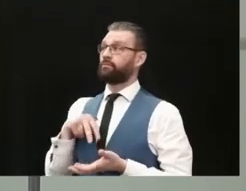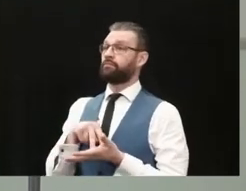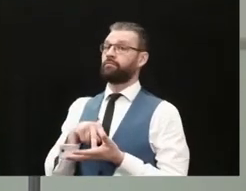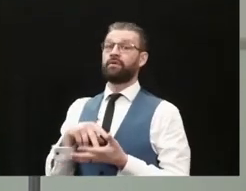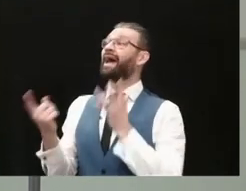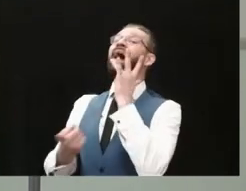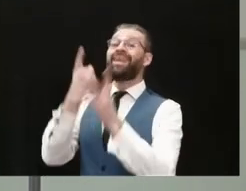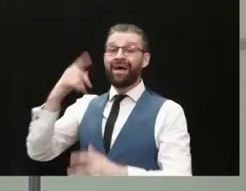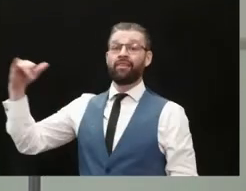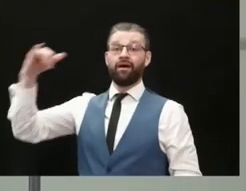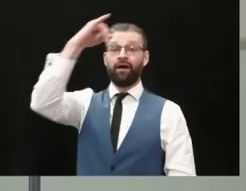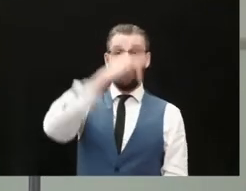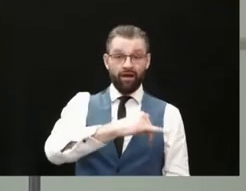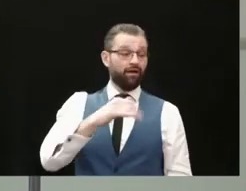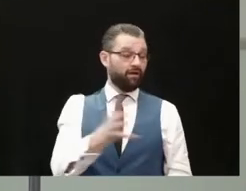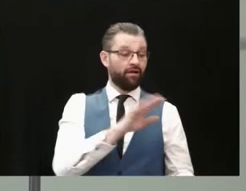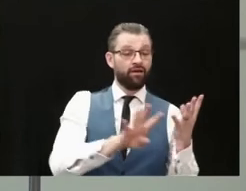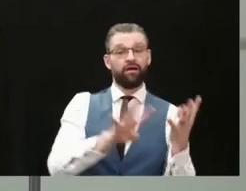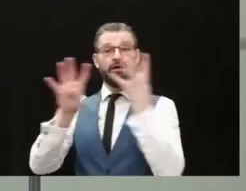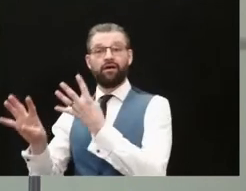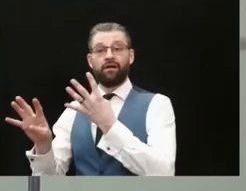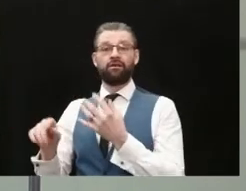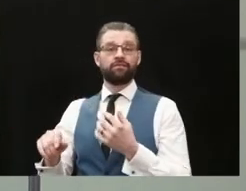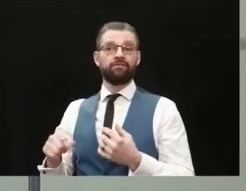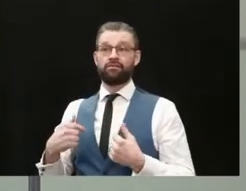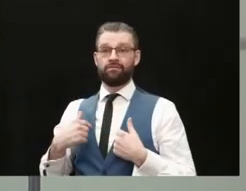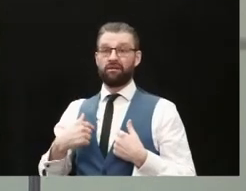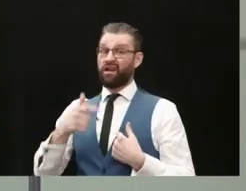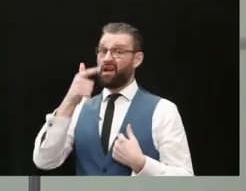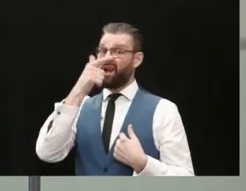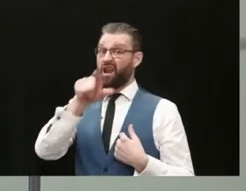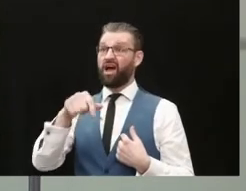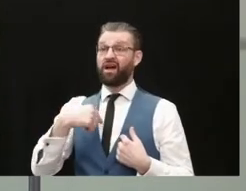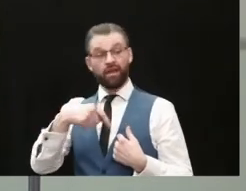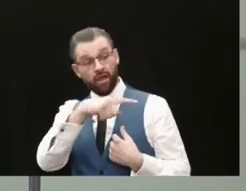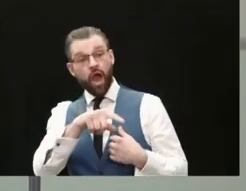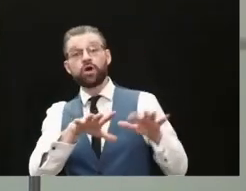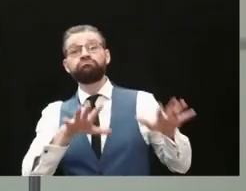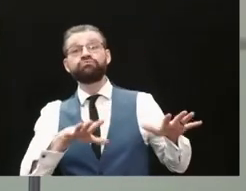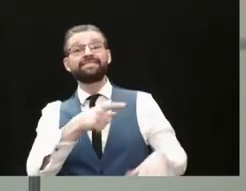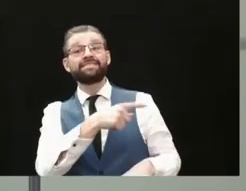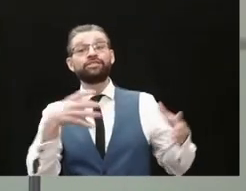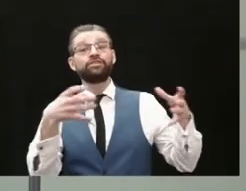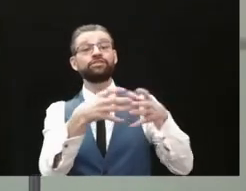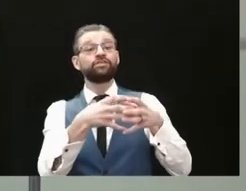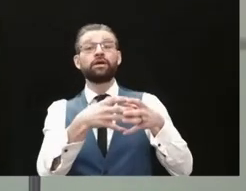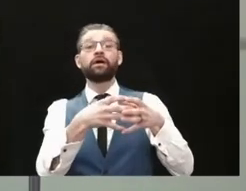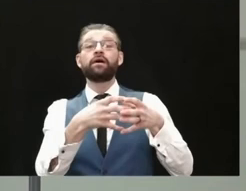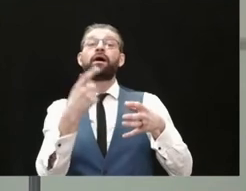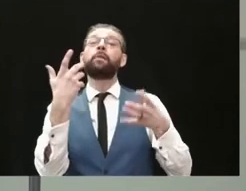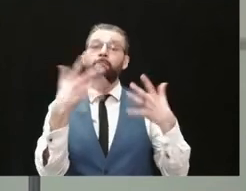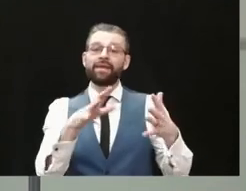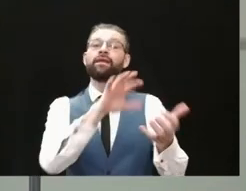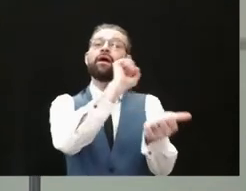another airplane landed and a whole lot of people got out. And luckily for us, it turned out to be Brits who had been